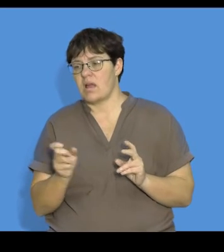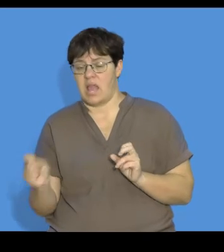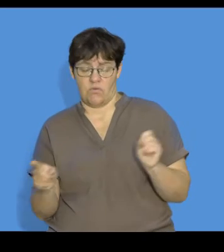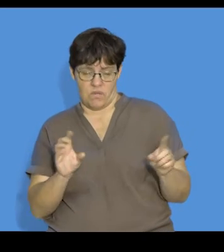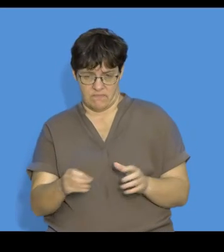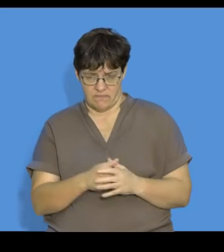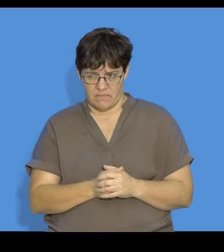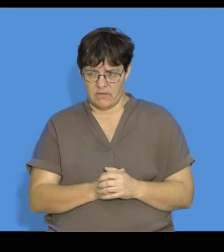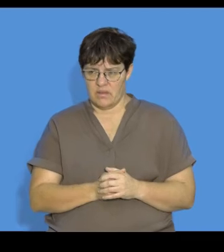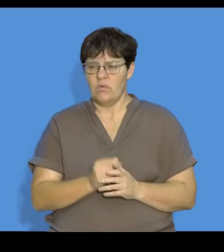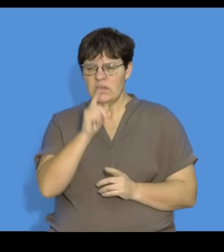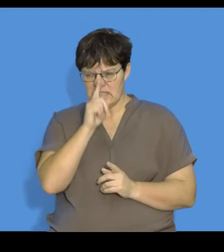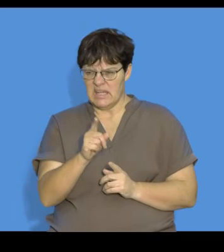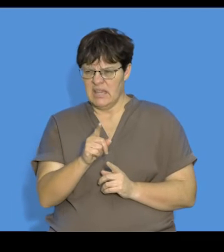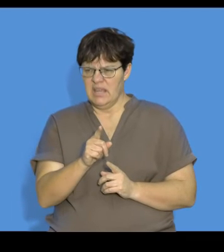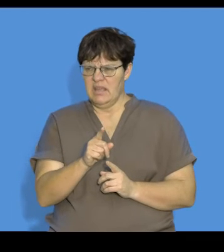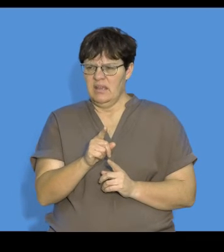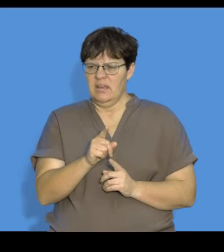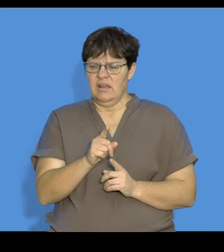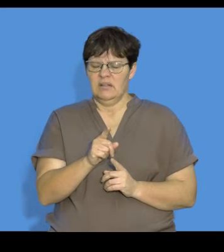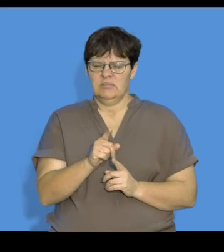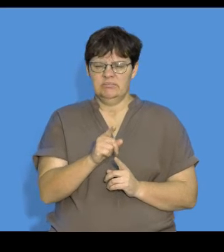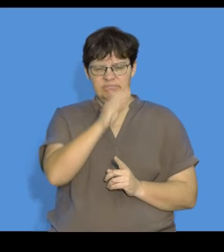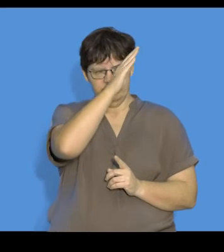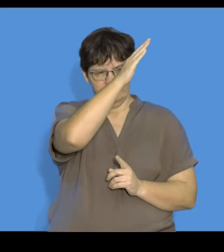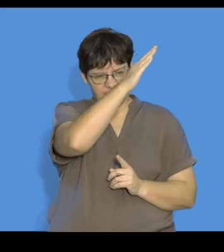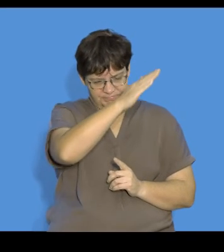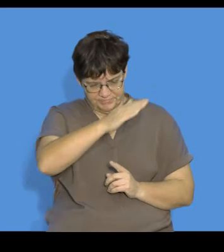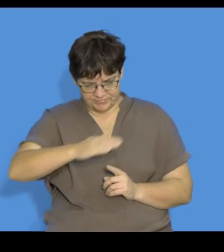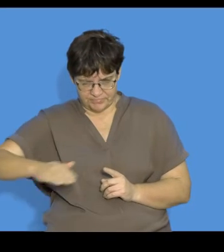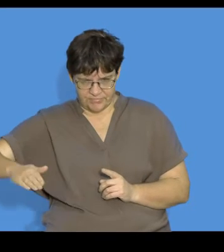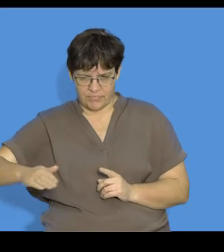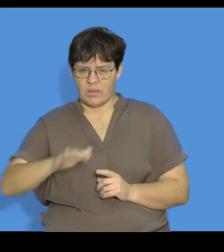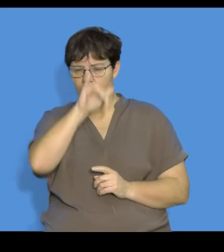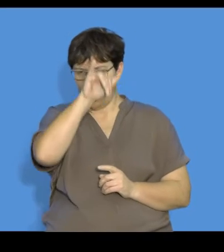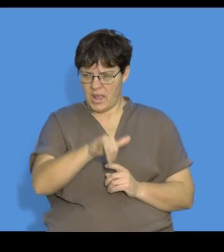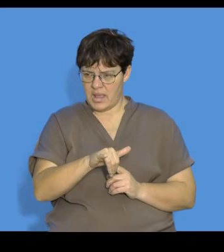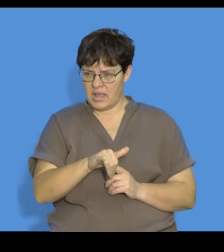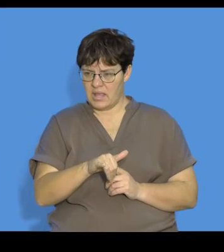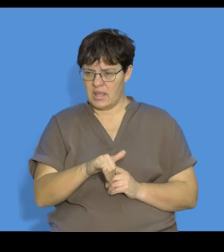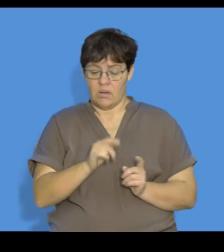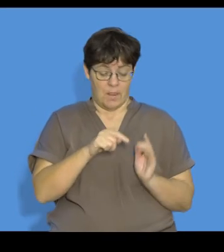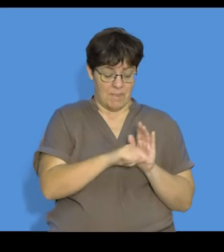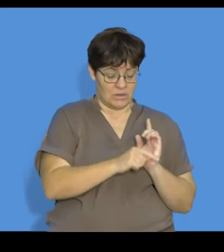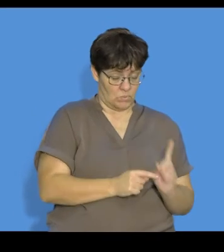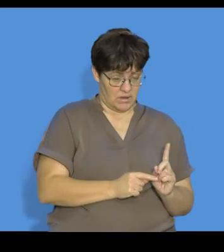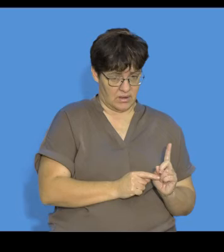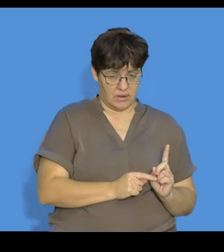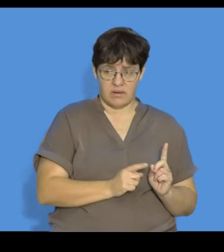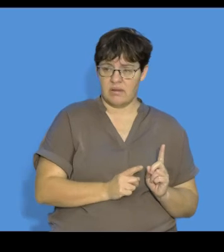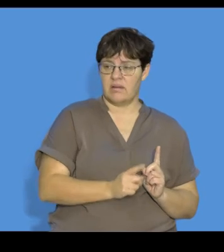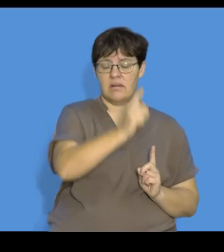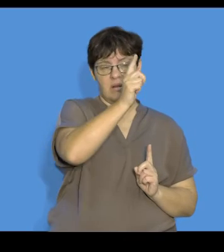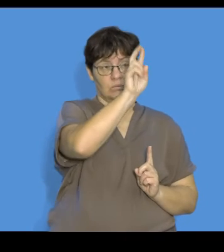have arrows there. You can see really from the board that the value of y here when x was minus